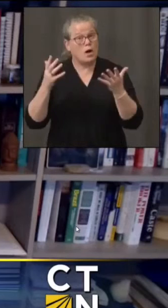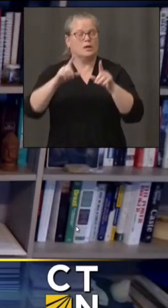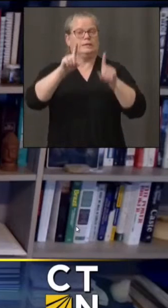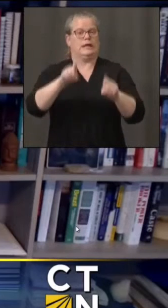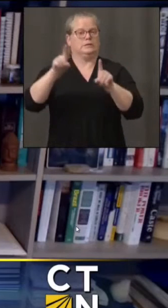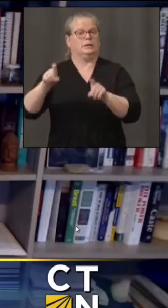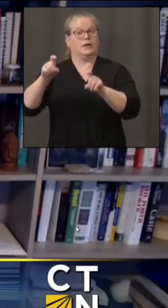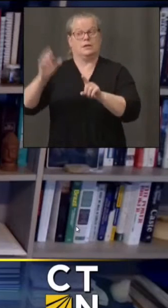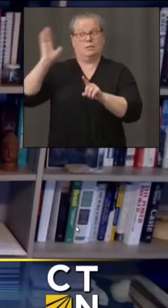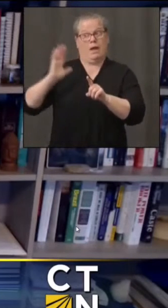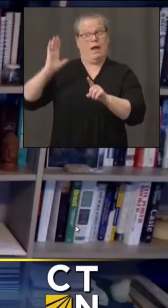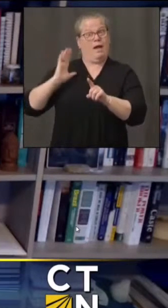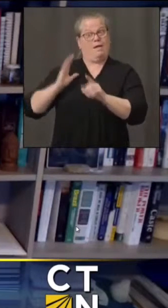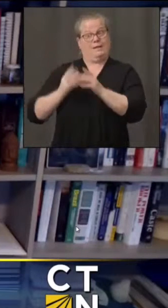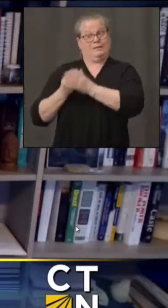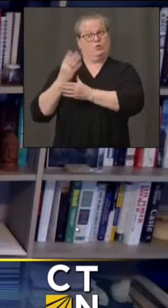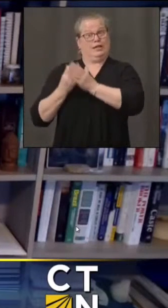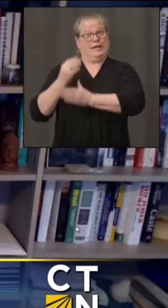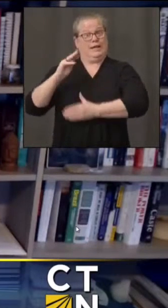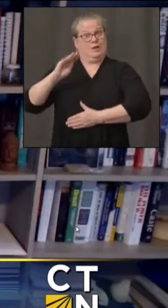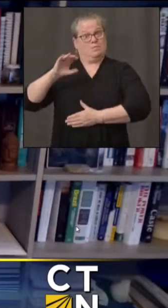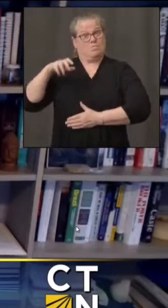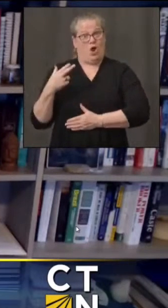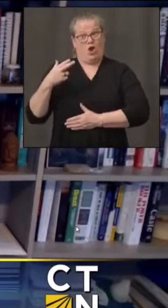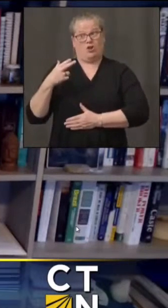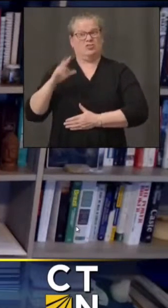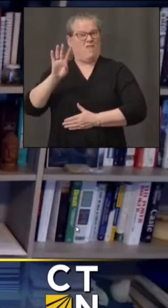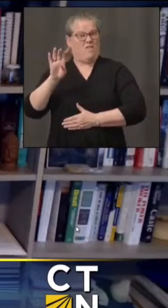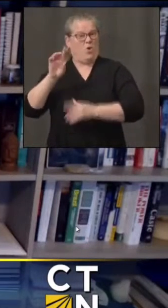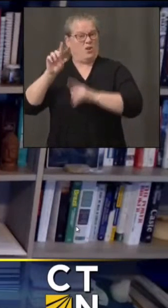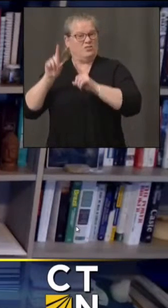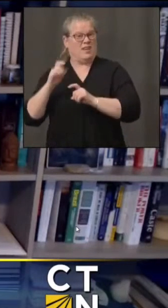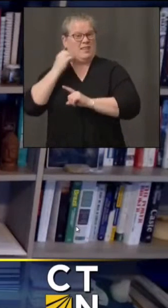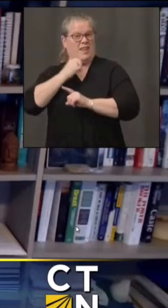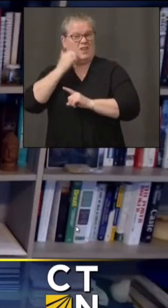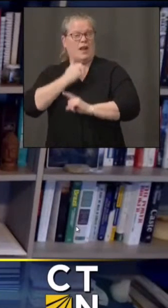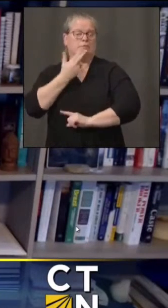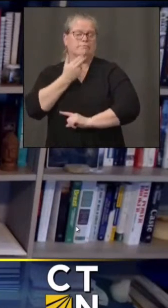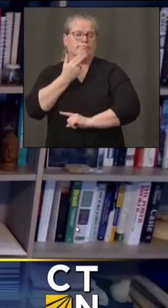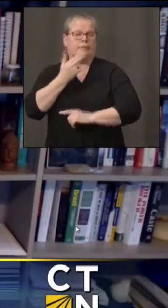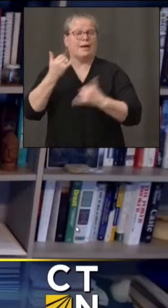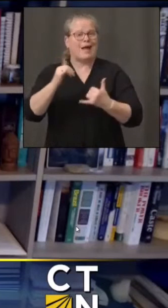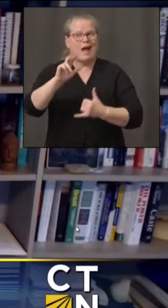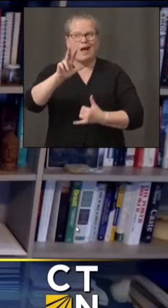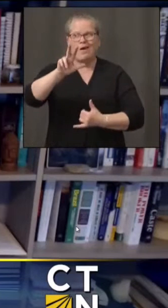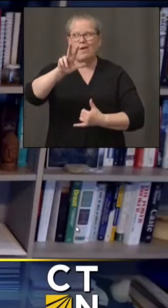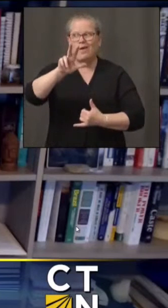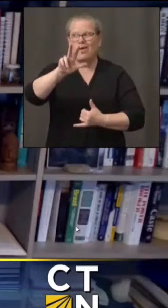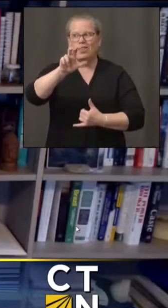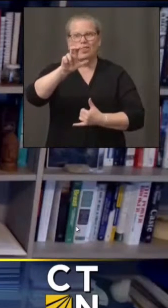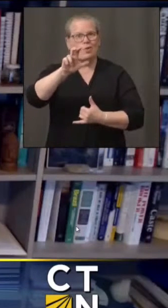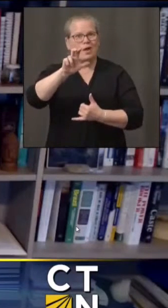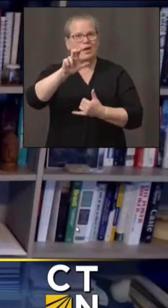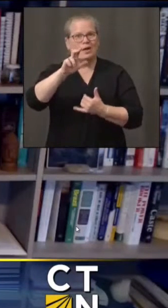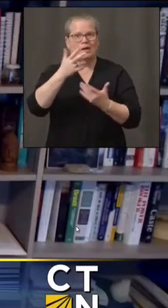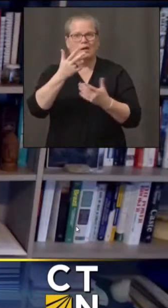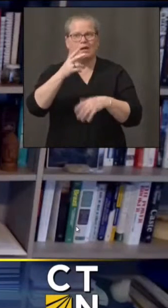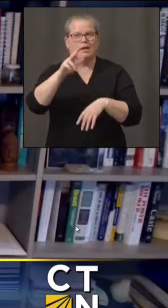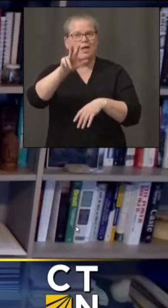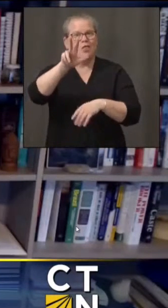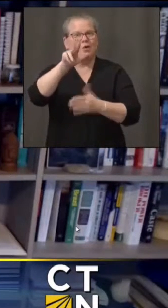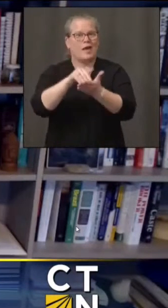day back in the peak of the surge to now over 13,000 tests a day, and that's enabled us